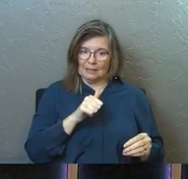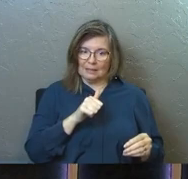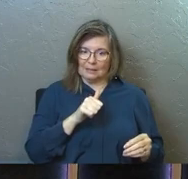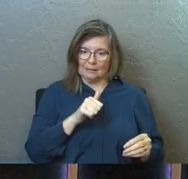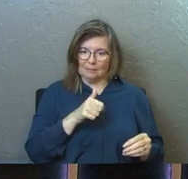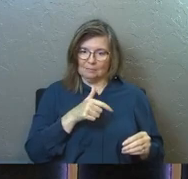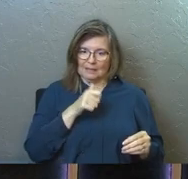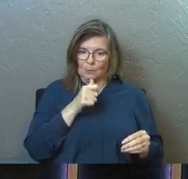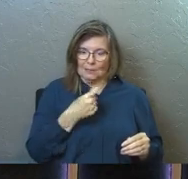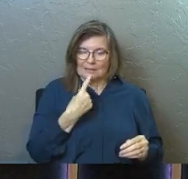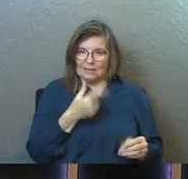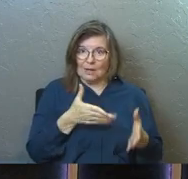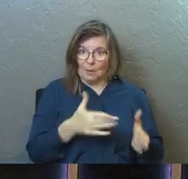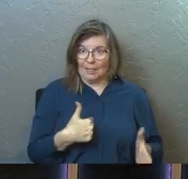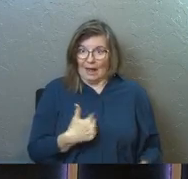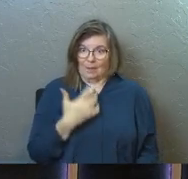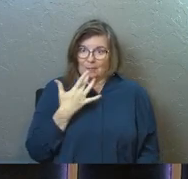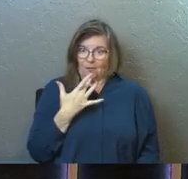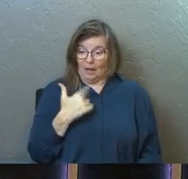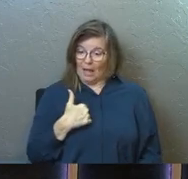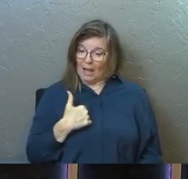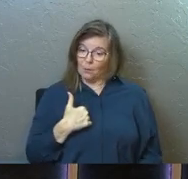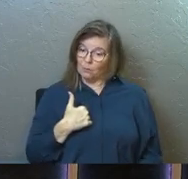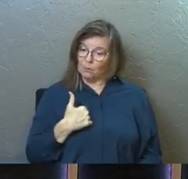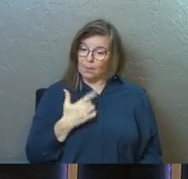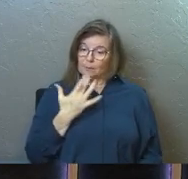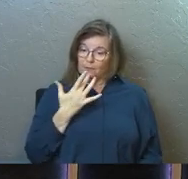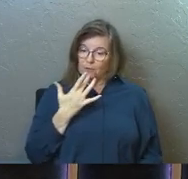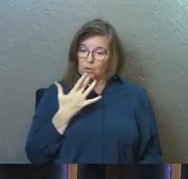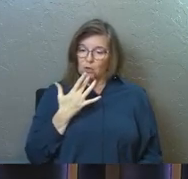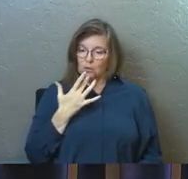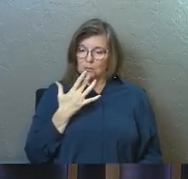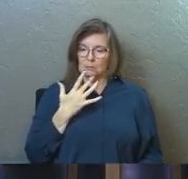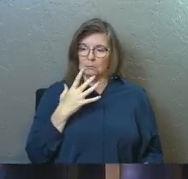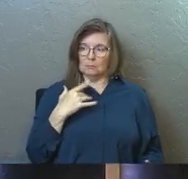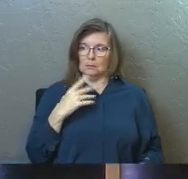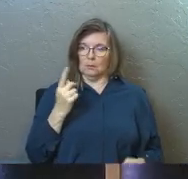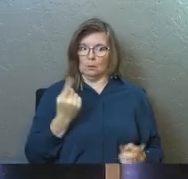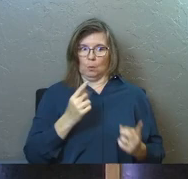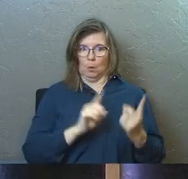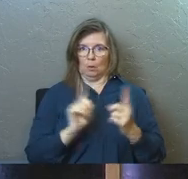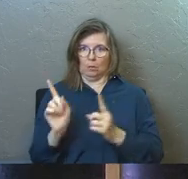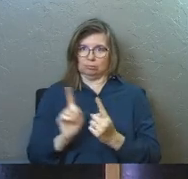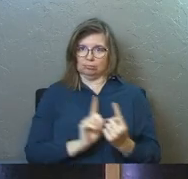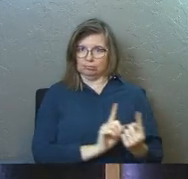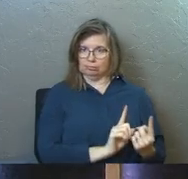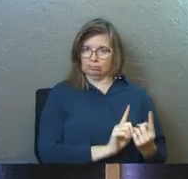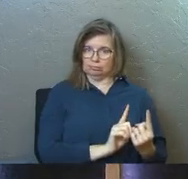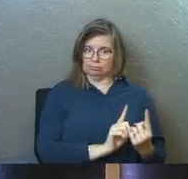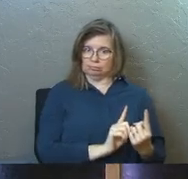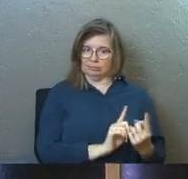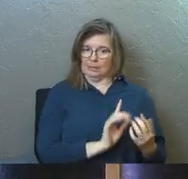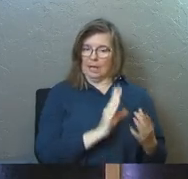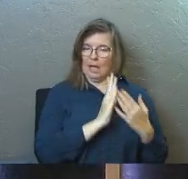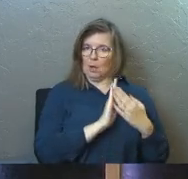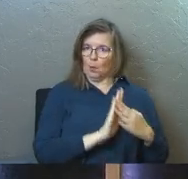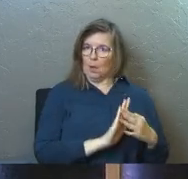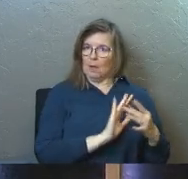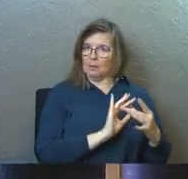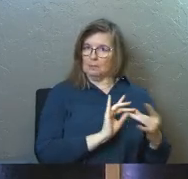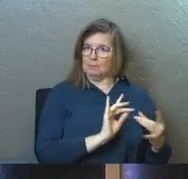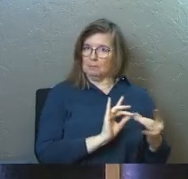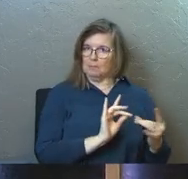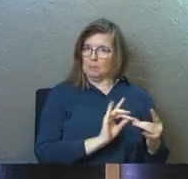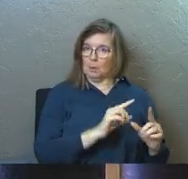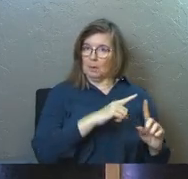package that I would have preferred. Right? Like I would have preferred, take me away quietly where no one else is going to bash